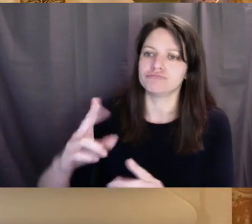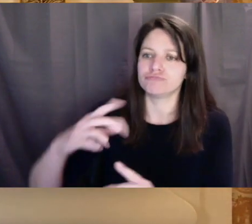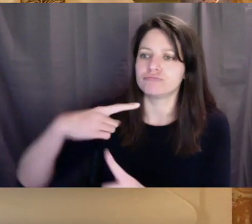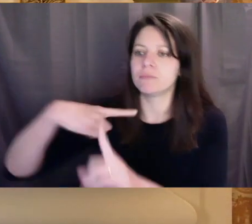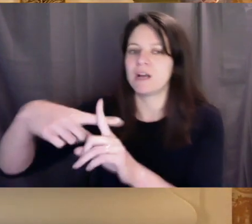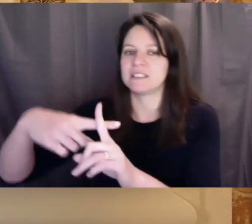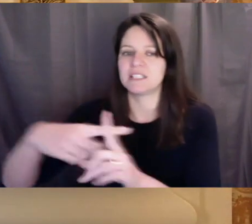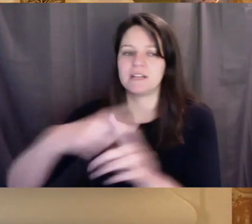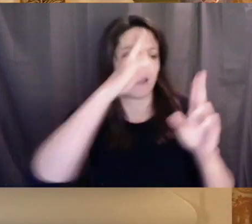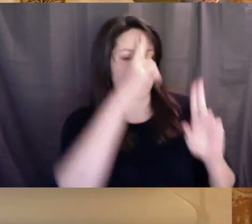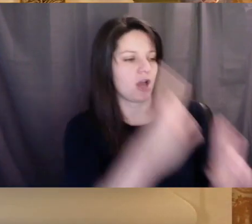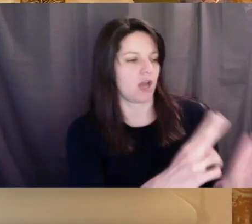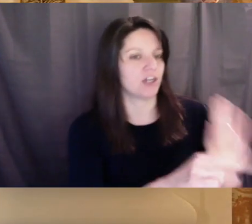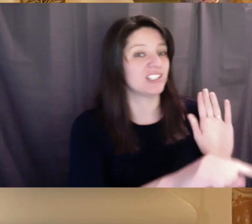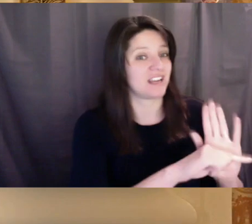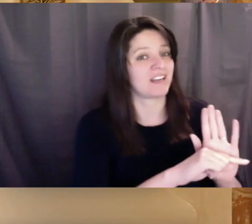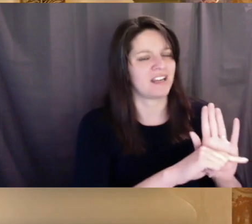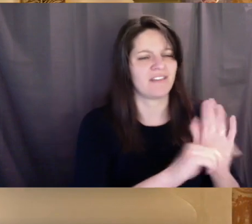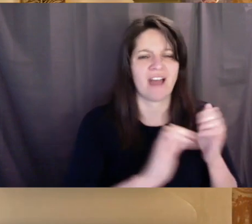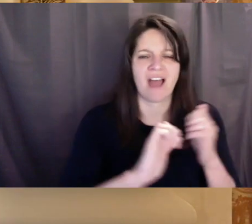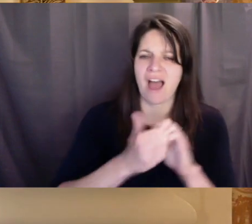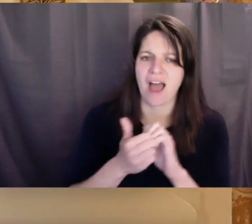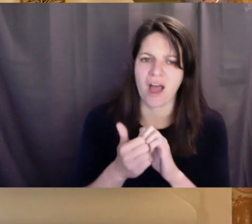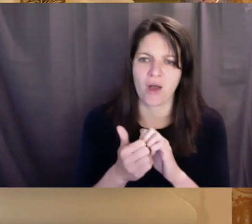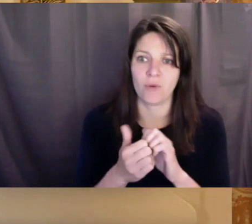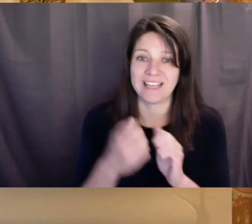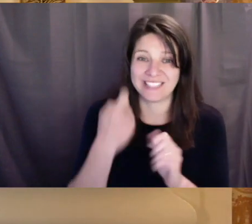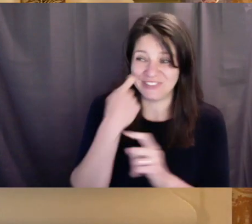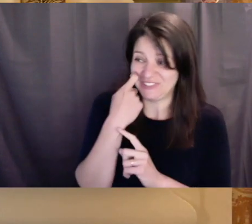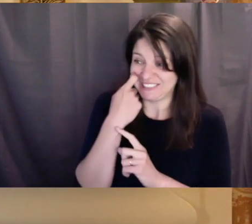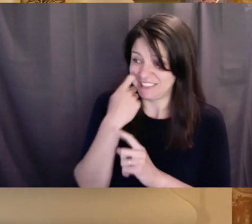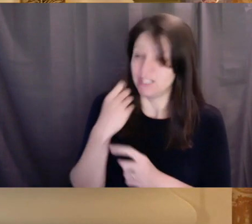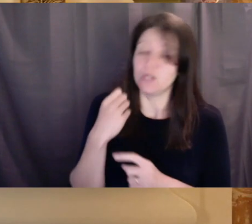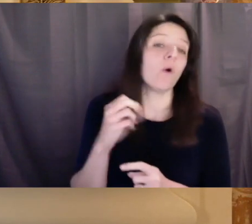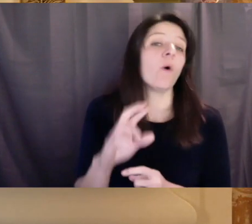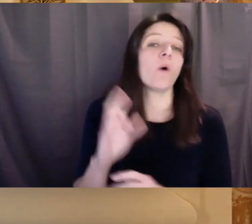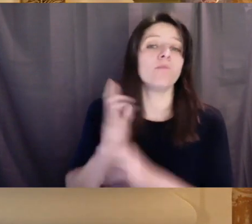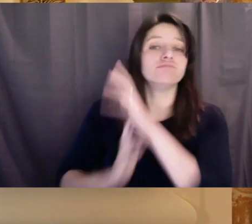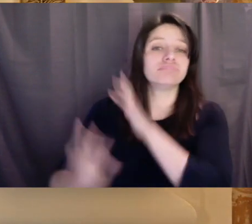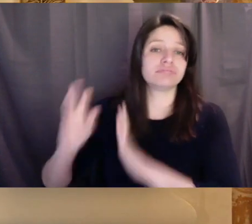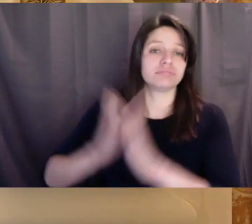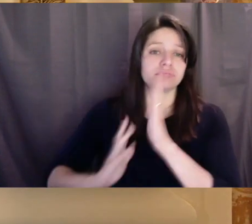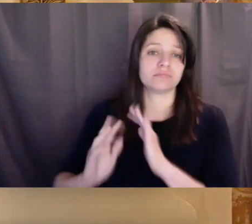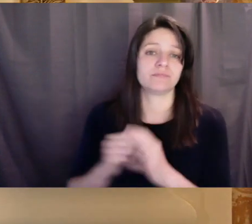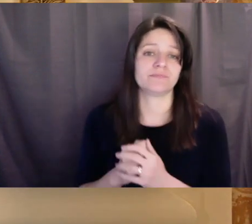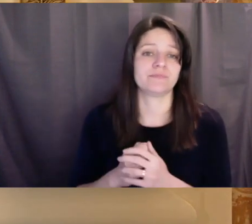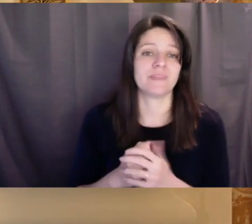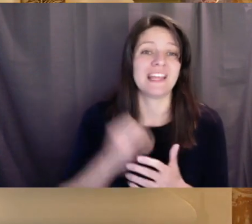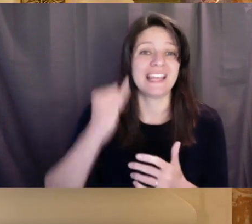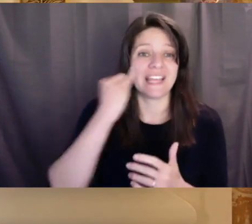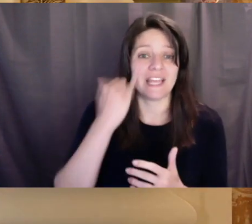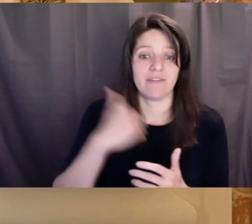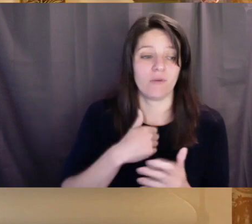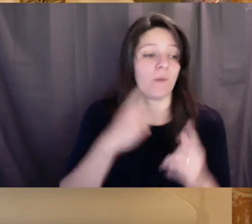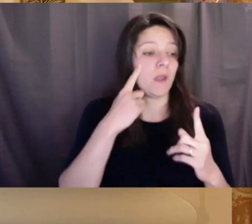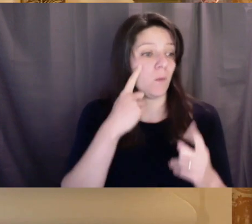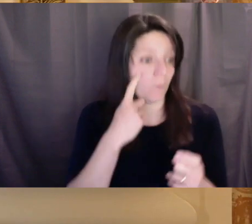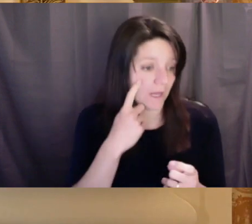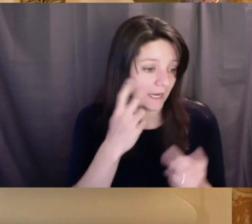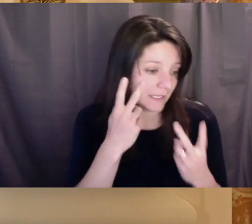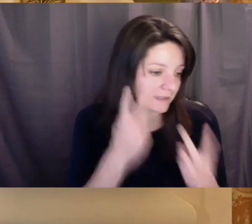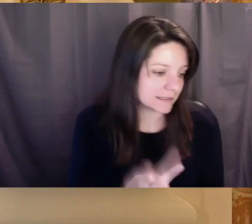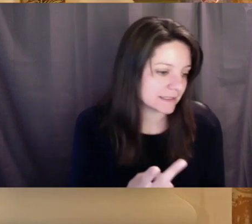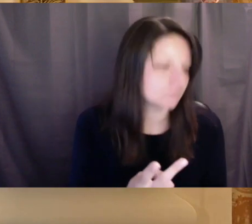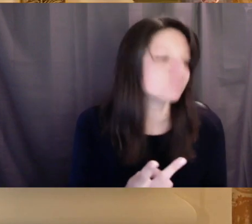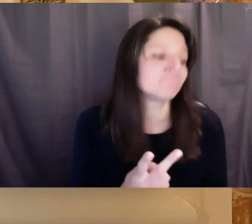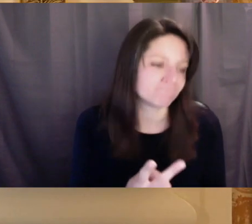pay tribute to our accomplishments and to our sorrows, both those that are really fresh and those that are really long lived? We